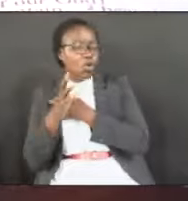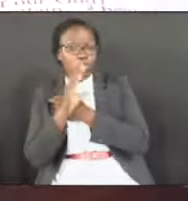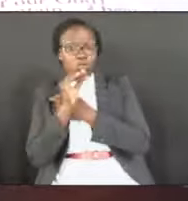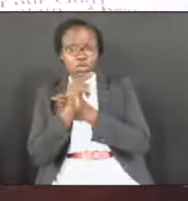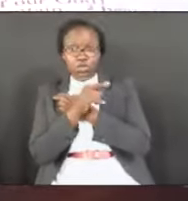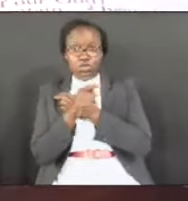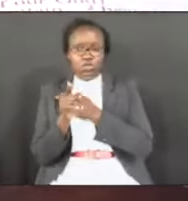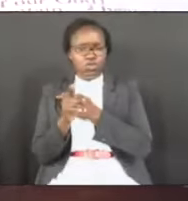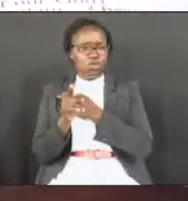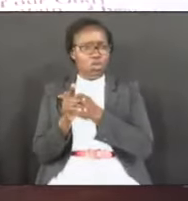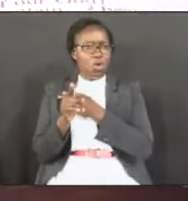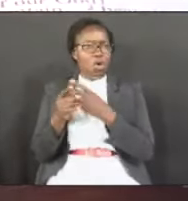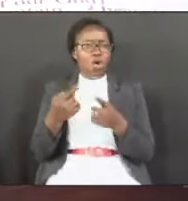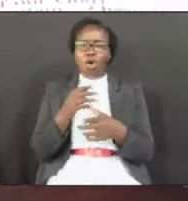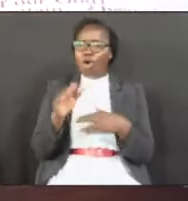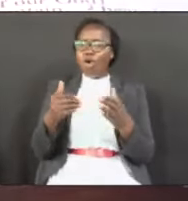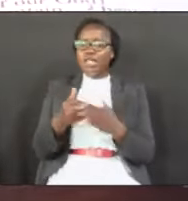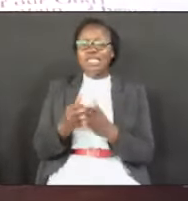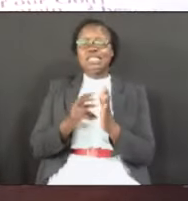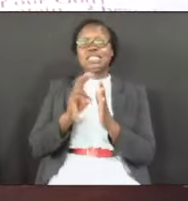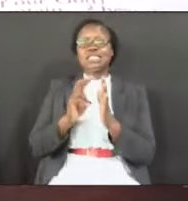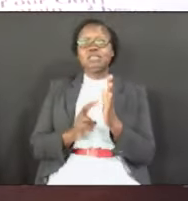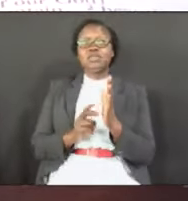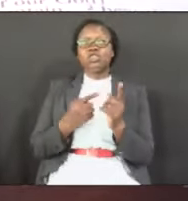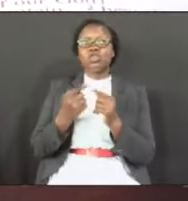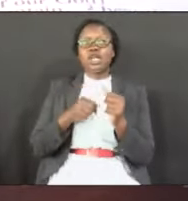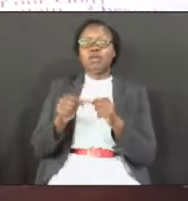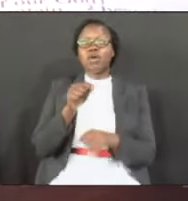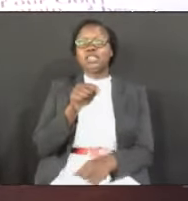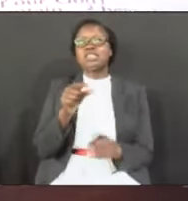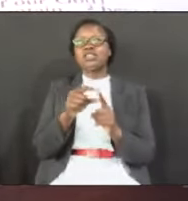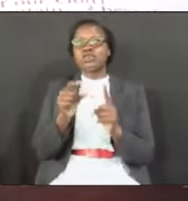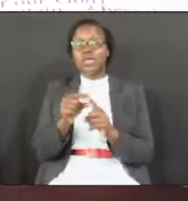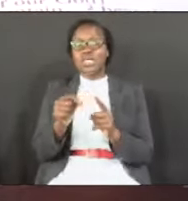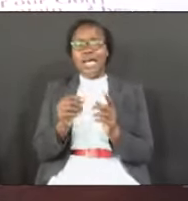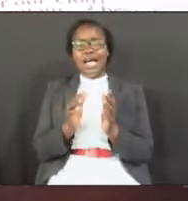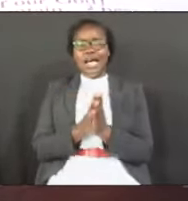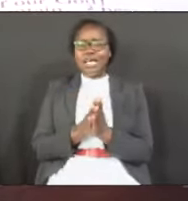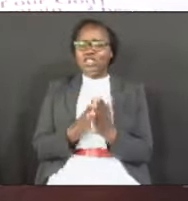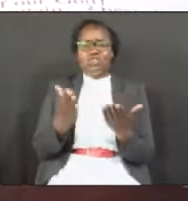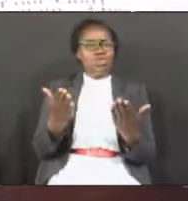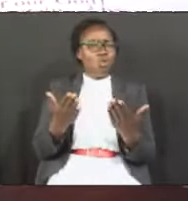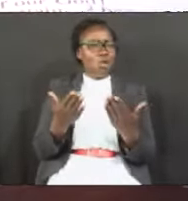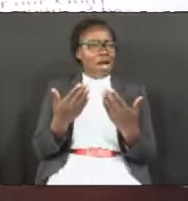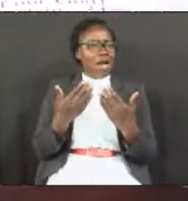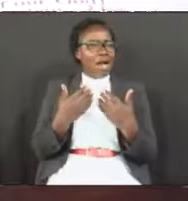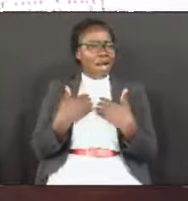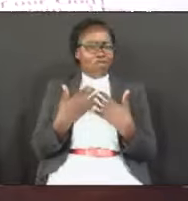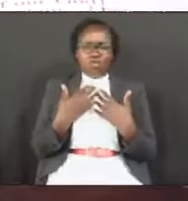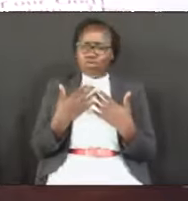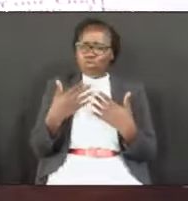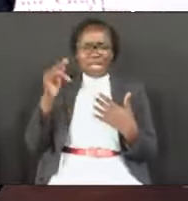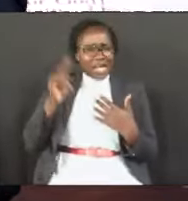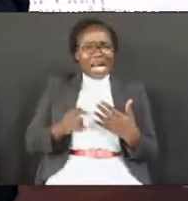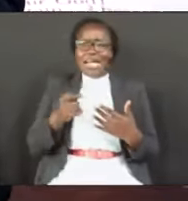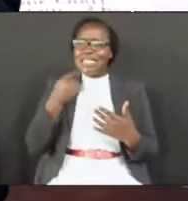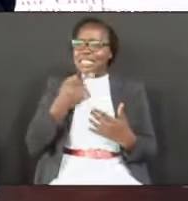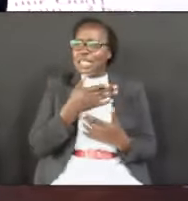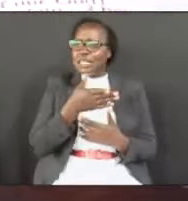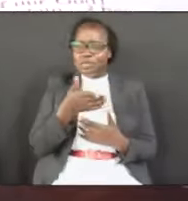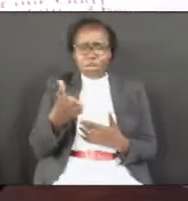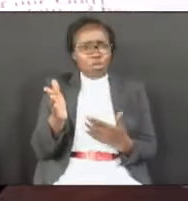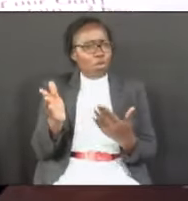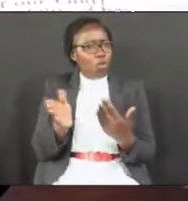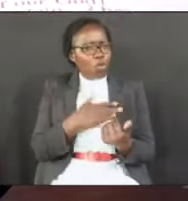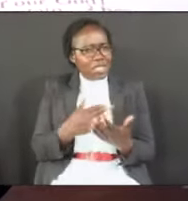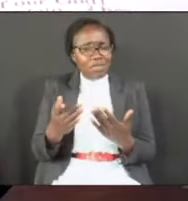And a lot of things are being spoken about you everywhere. And you have no way to convince people that what is being spoken about is